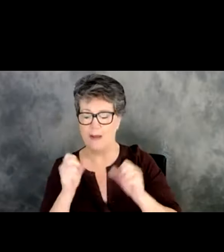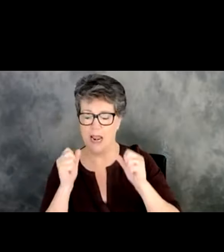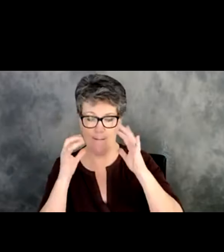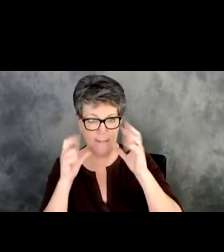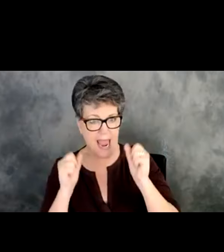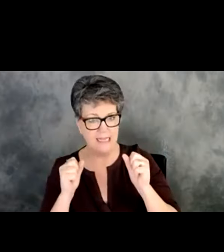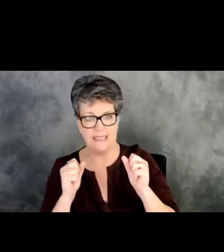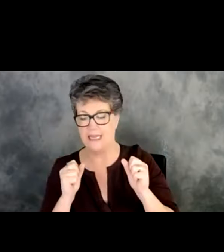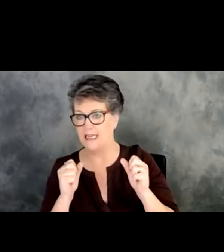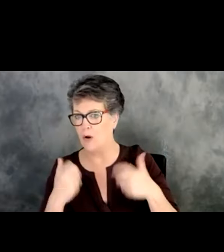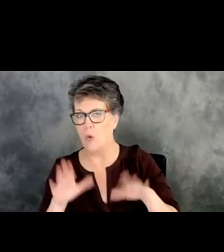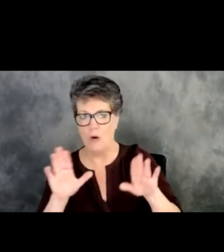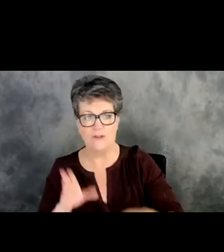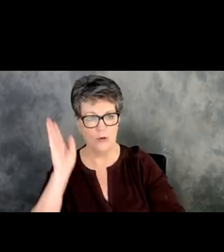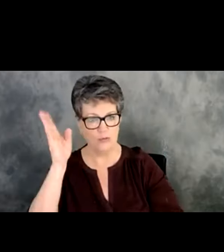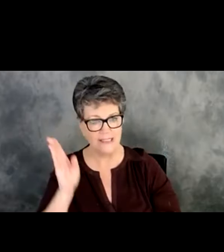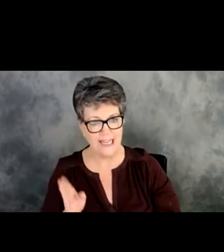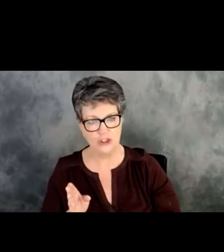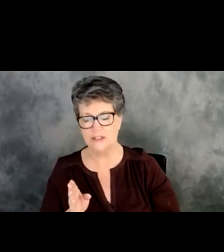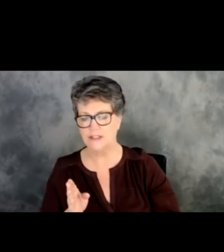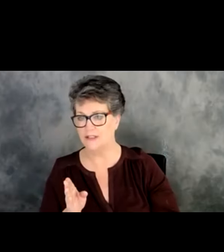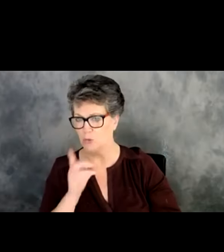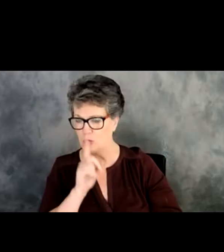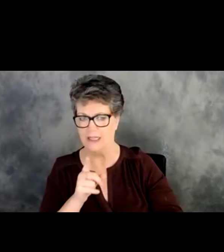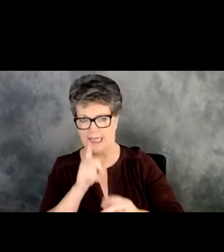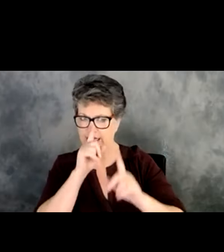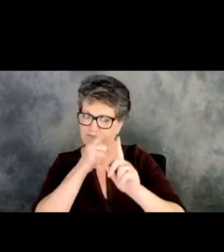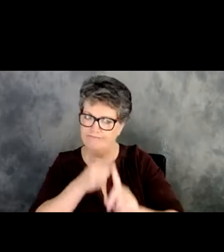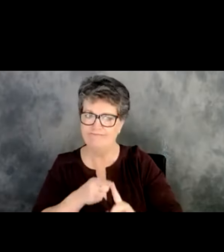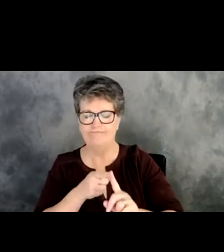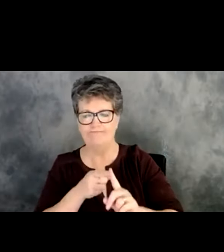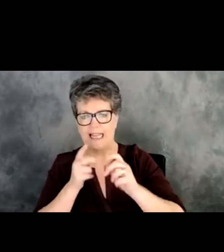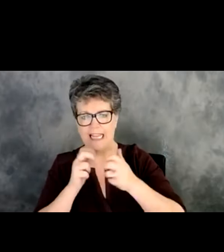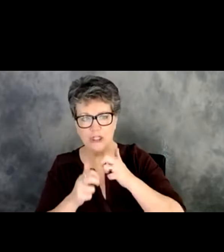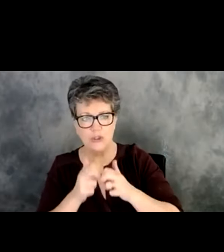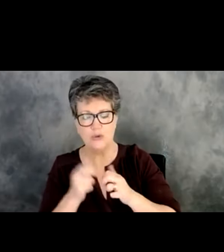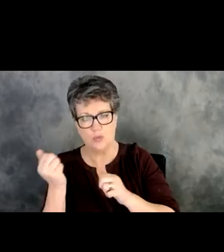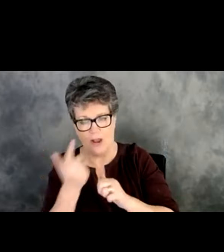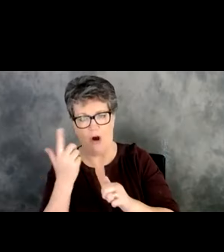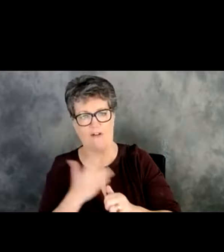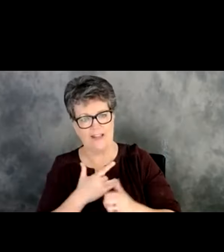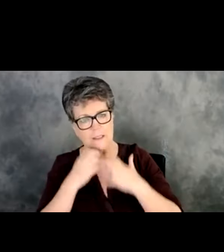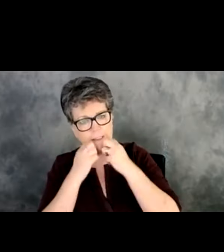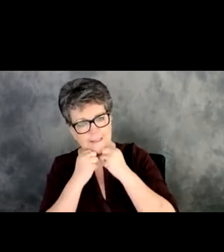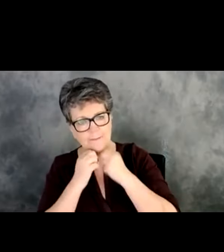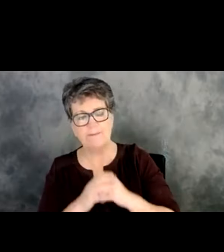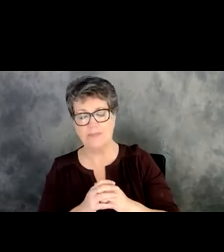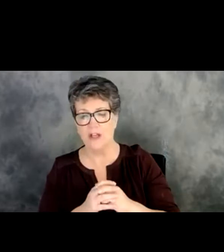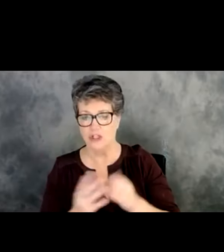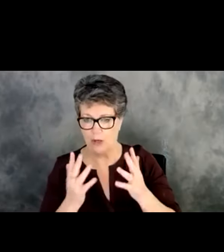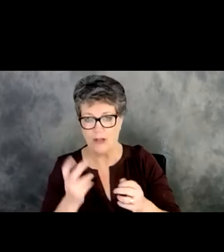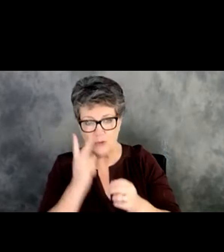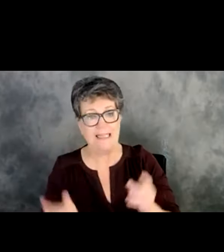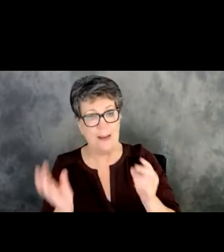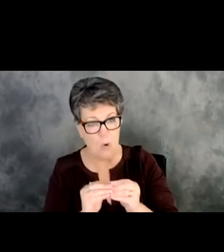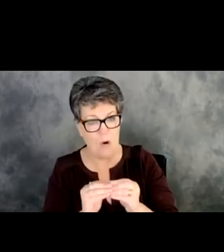It's been wonderful presentations, really on point issues that we all really deeply care about. So we want to see more